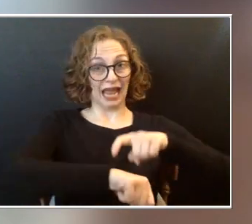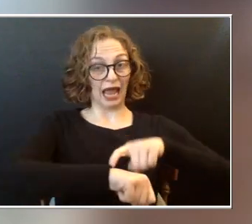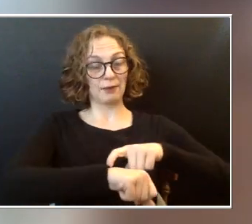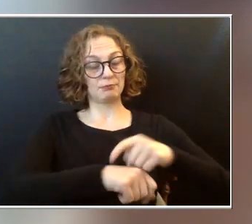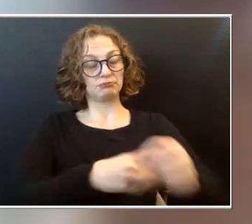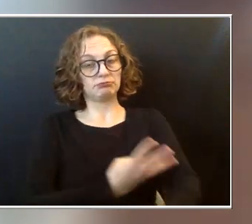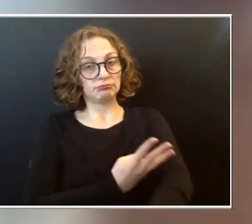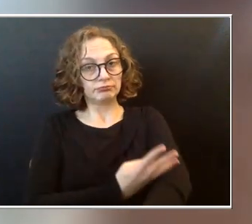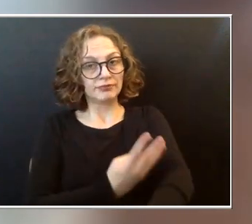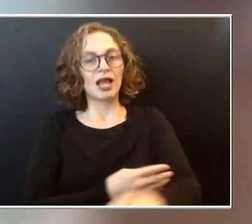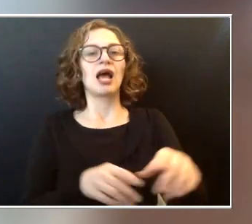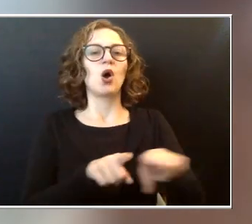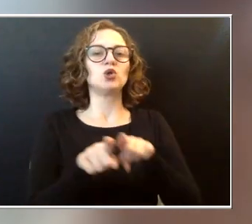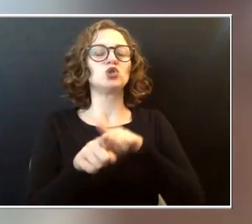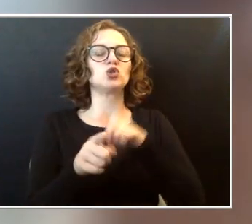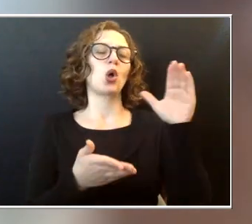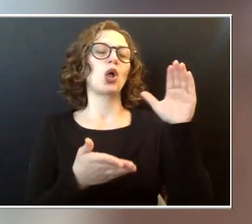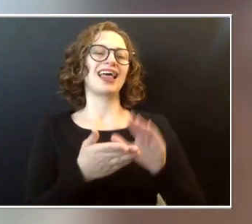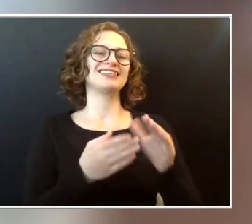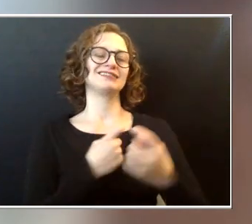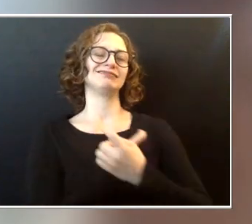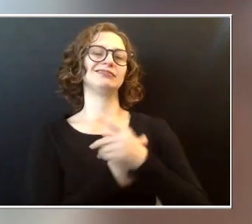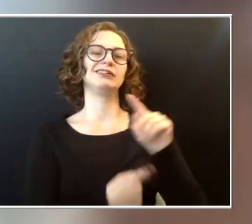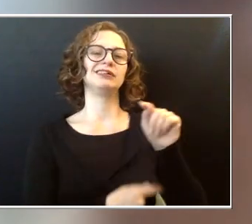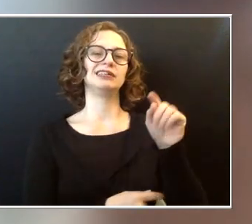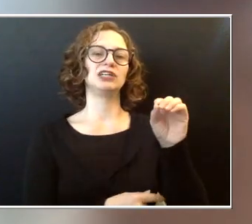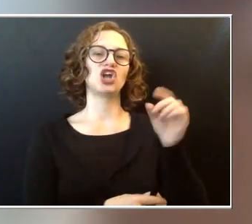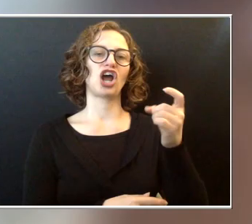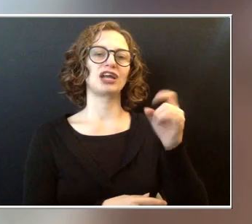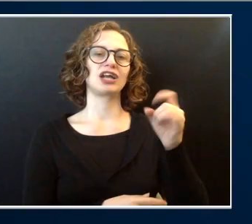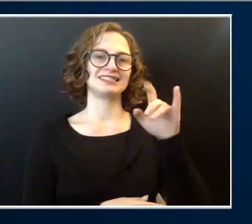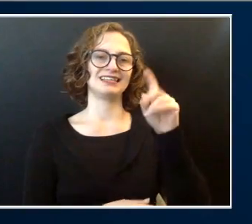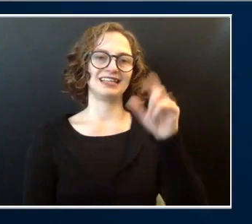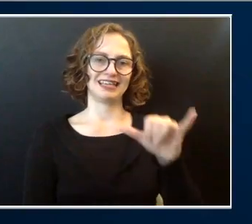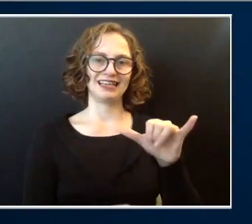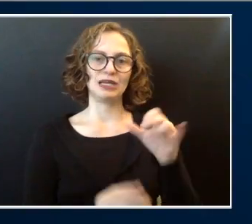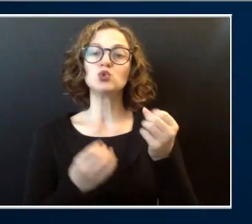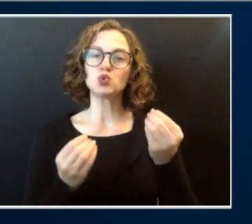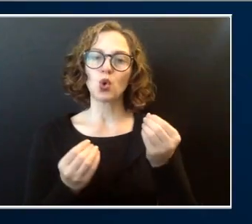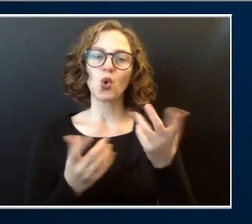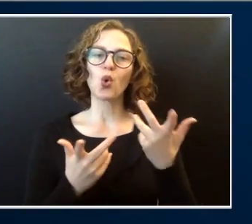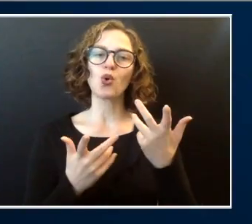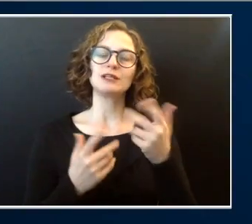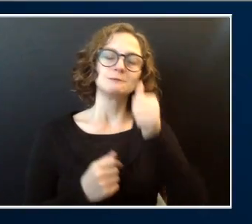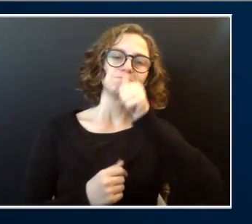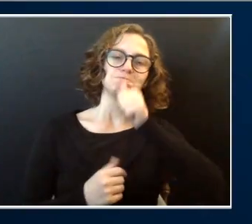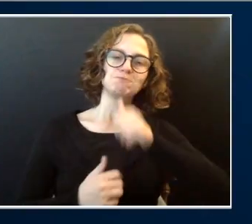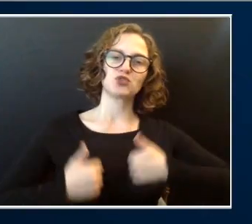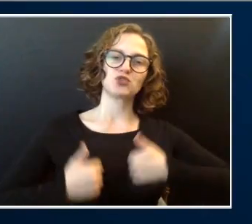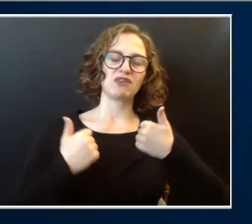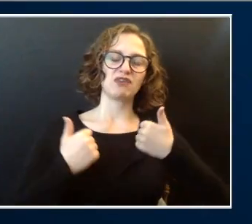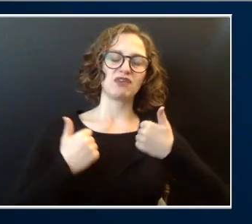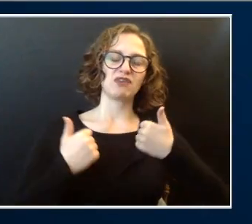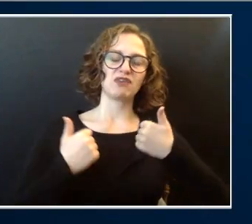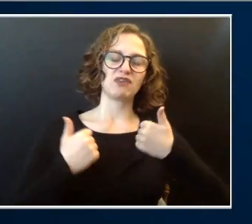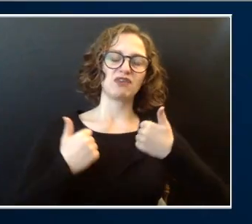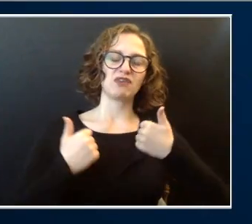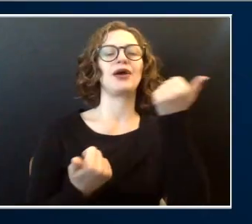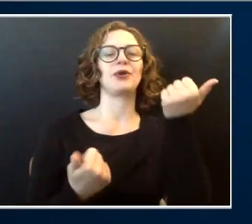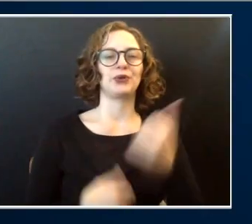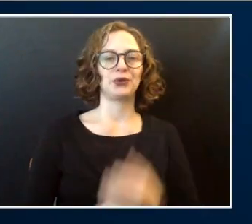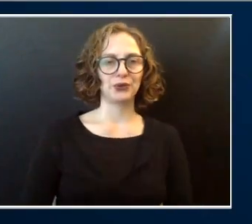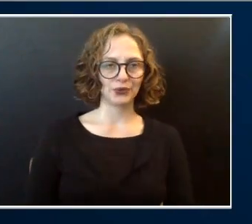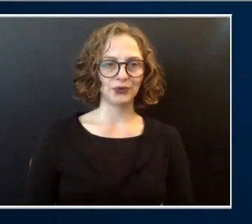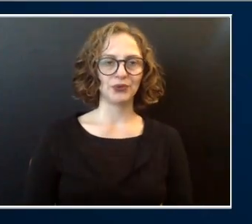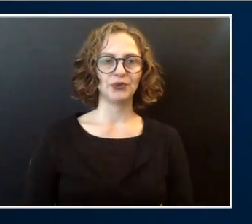it is beneficial in terms of long-term survivorship issues. You know, it feels like these new trials in immunotherapy, and I think